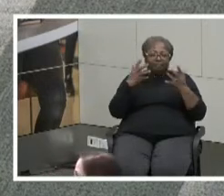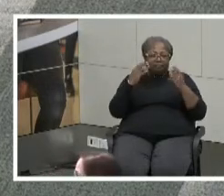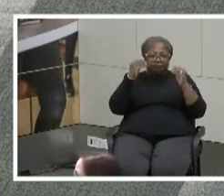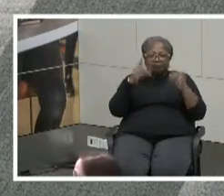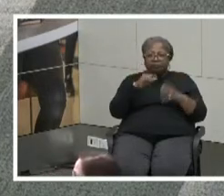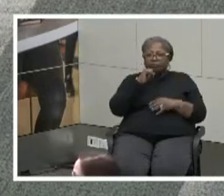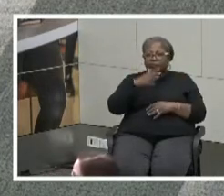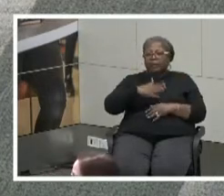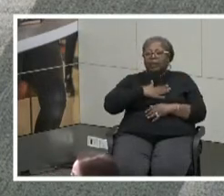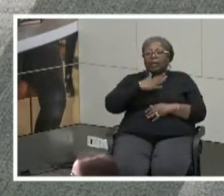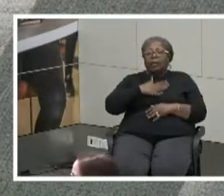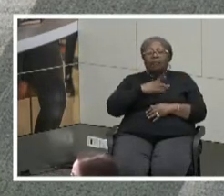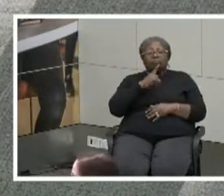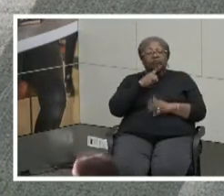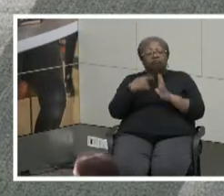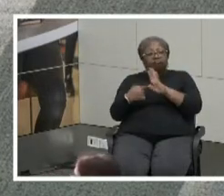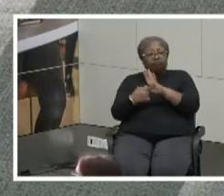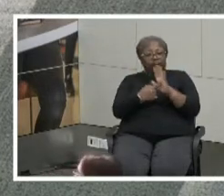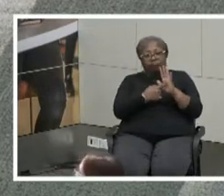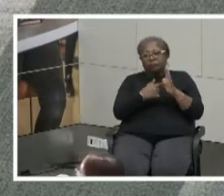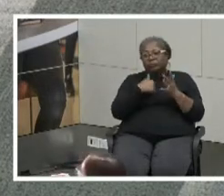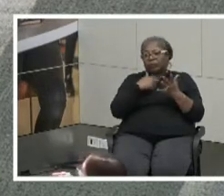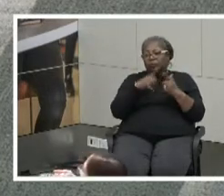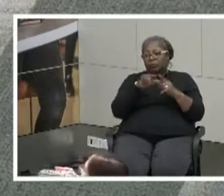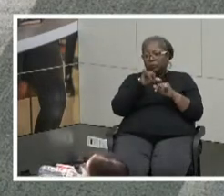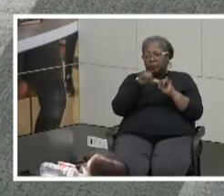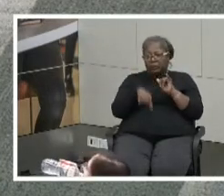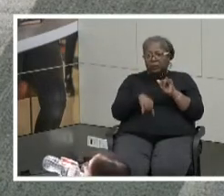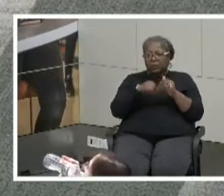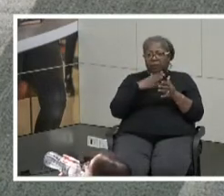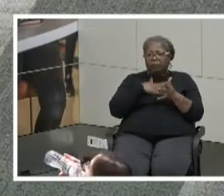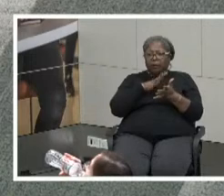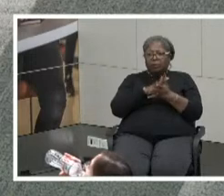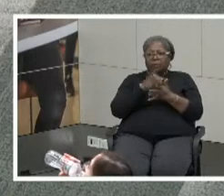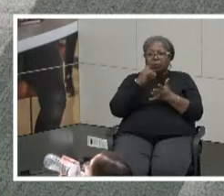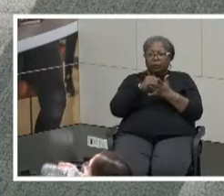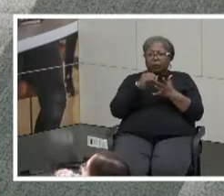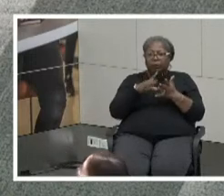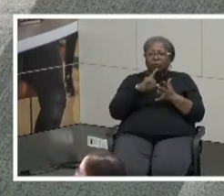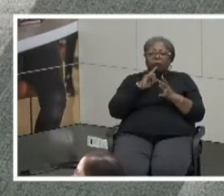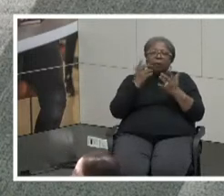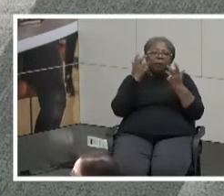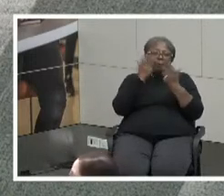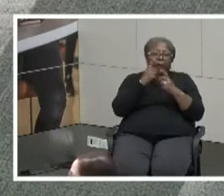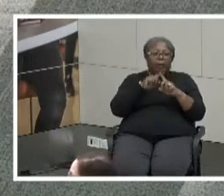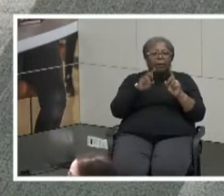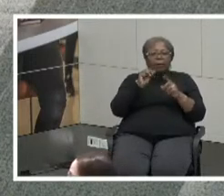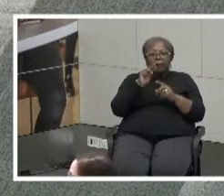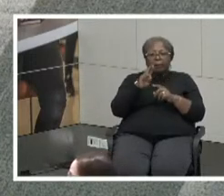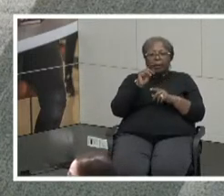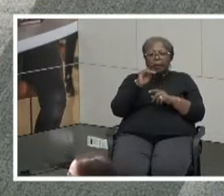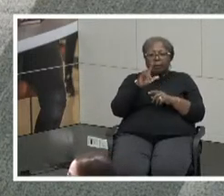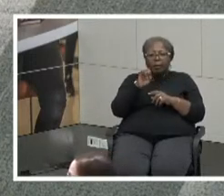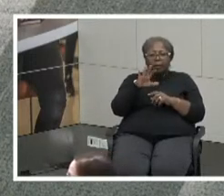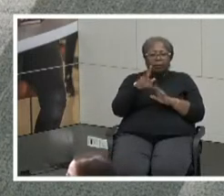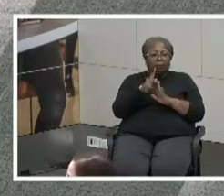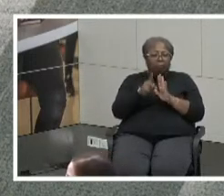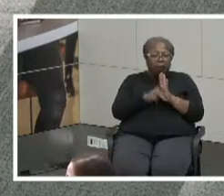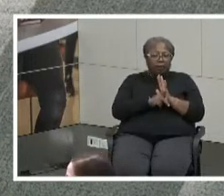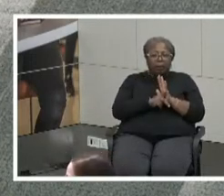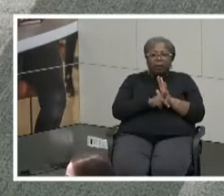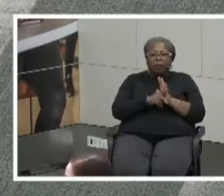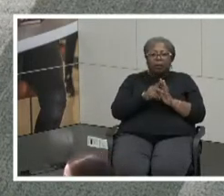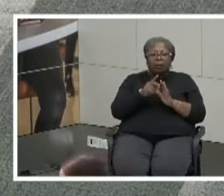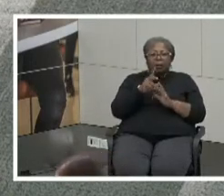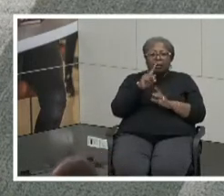are unhappy and it's showing I want to stay at my school because the students are amazing but Mr miles's policies and toxic